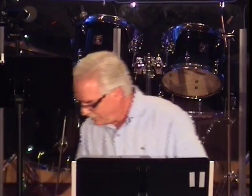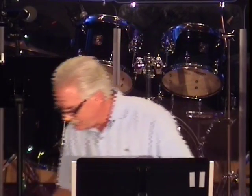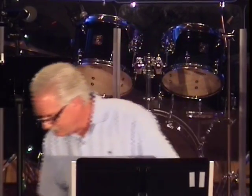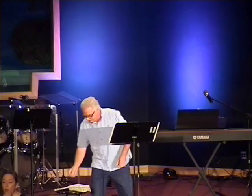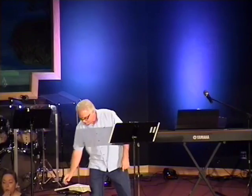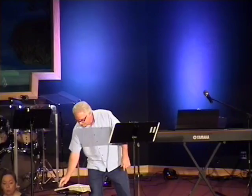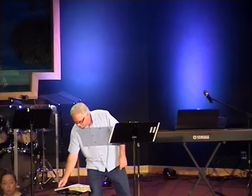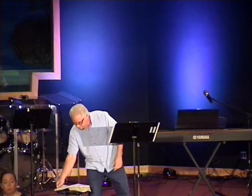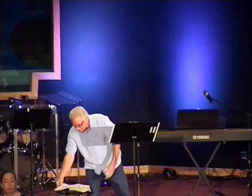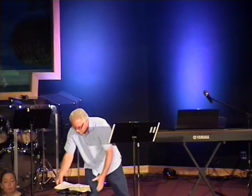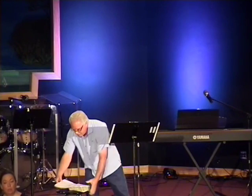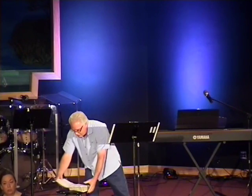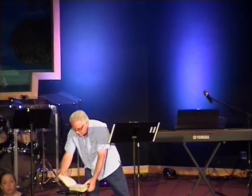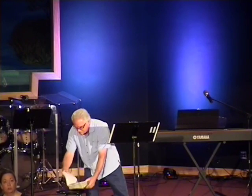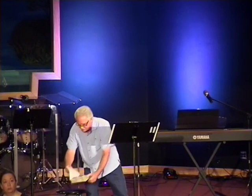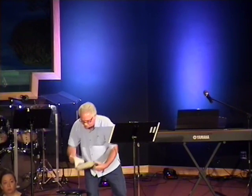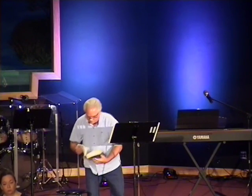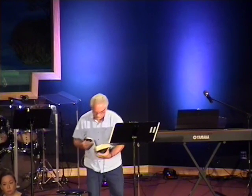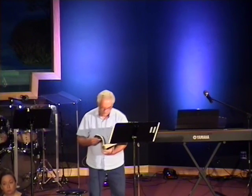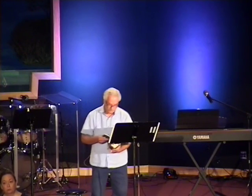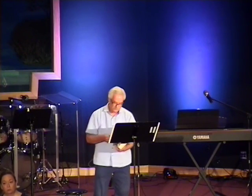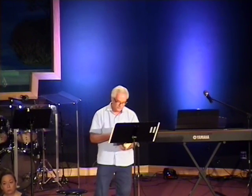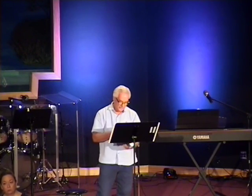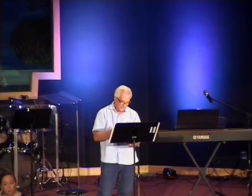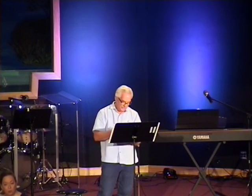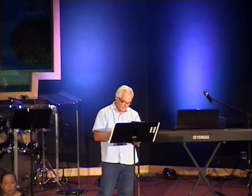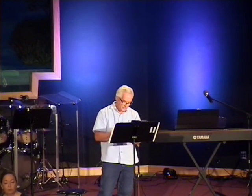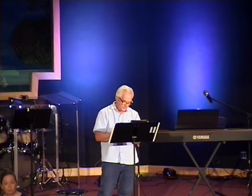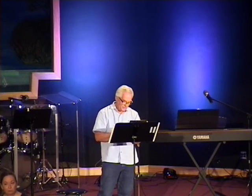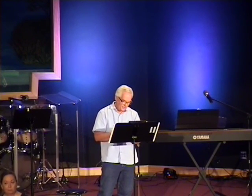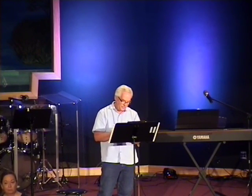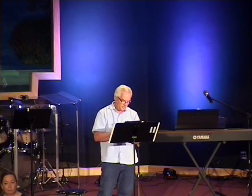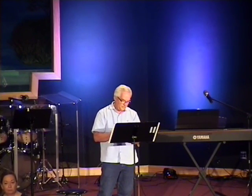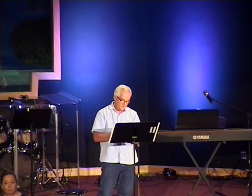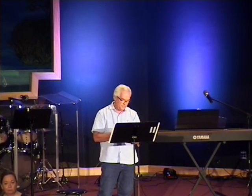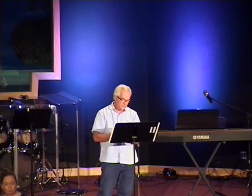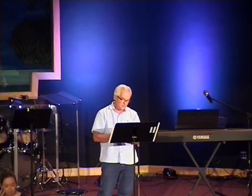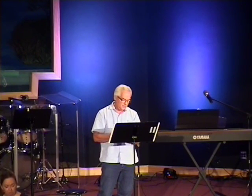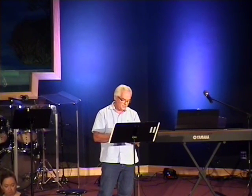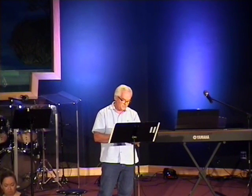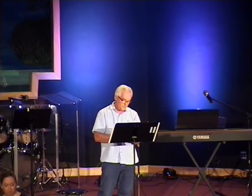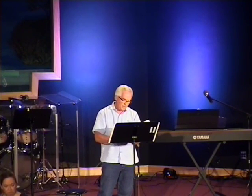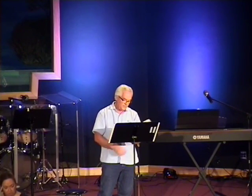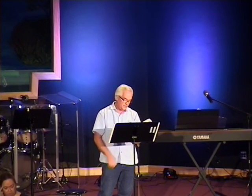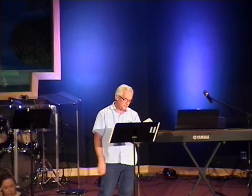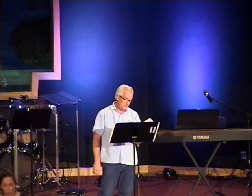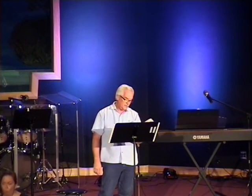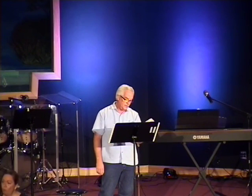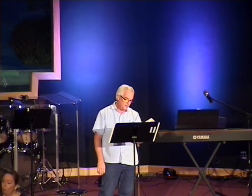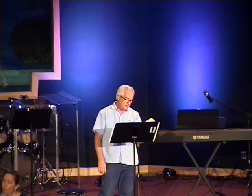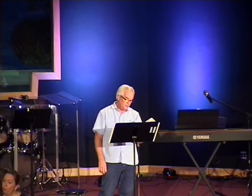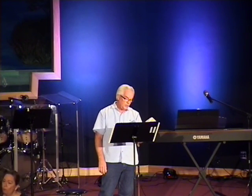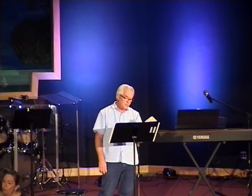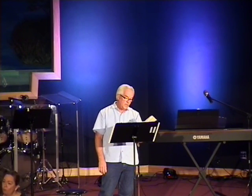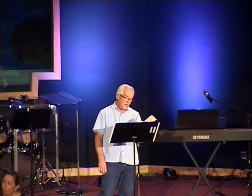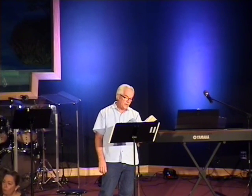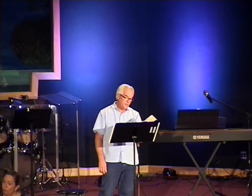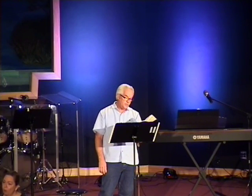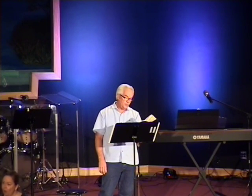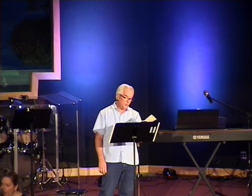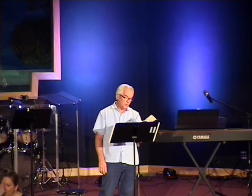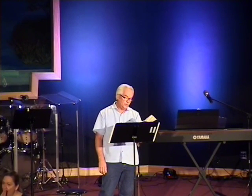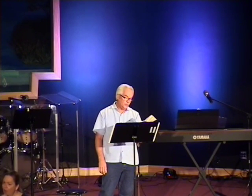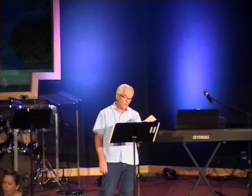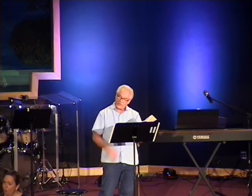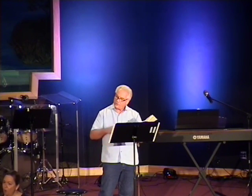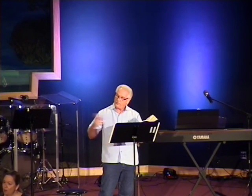good pleasure. Notice that. When I saw that, I'm thinking, this is amazing. For it is God who